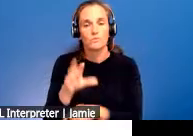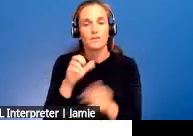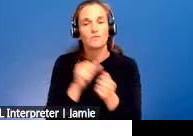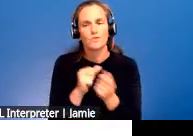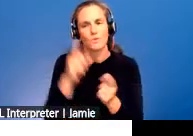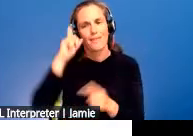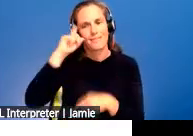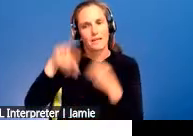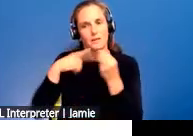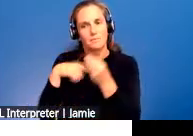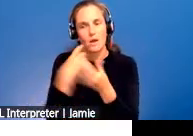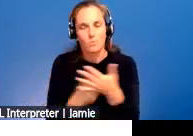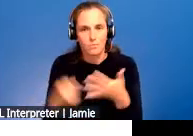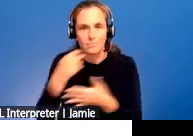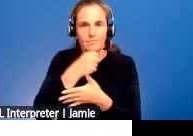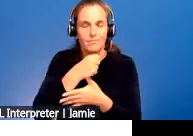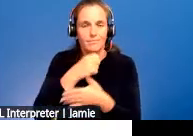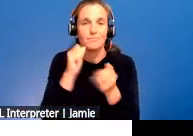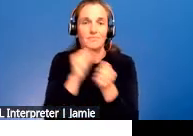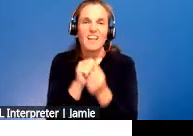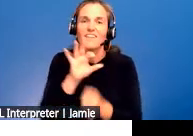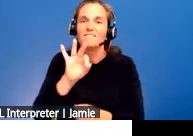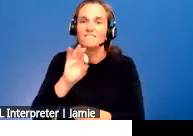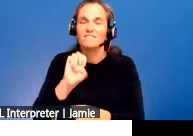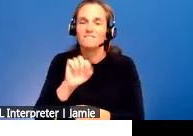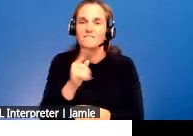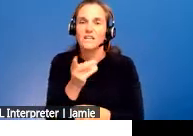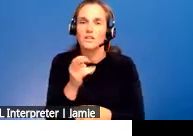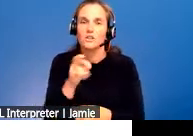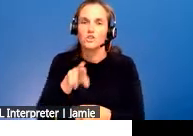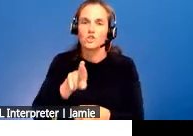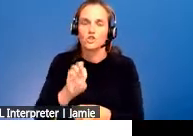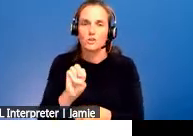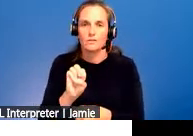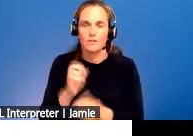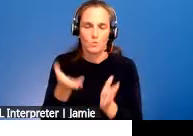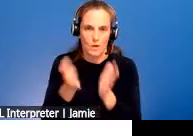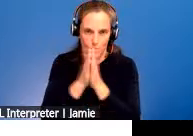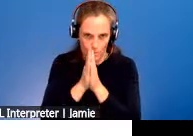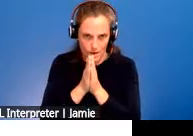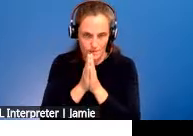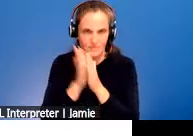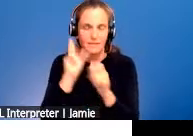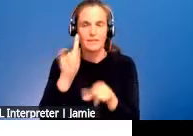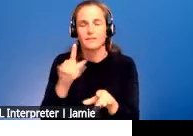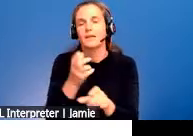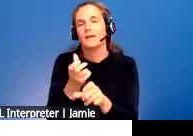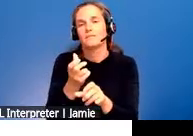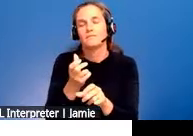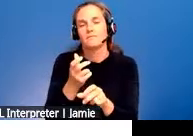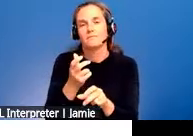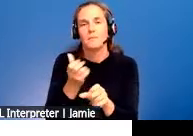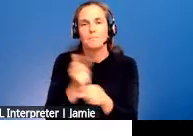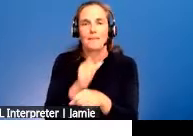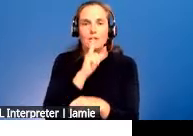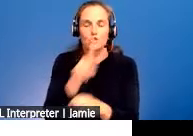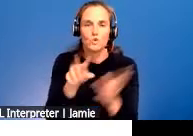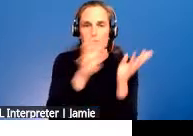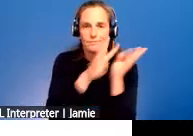feature requests can be an important part of a workflow to make sure that accessibility is resolved.